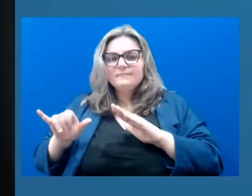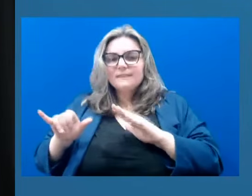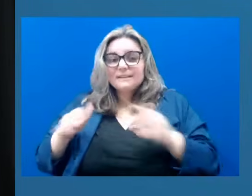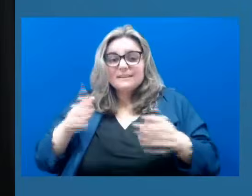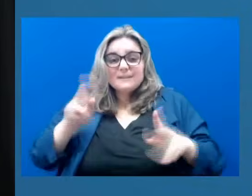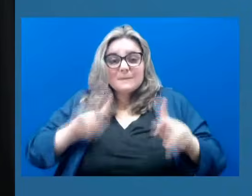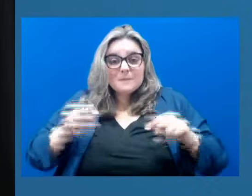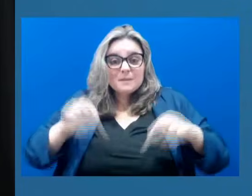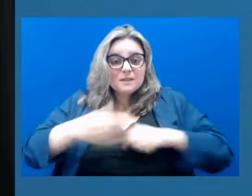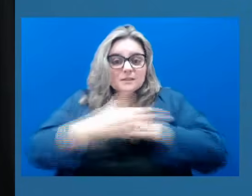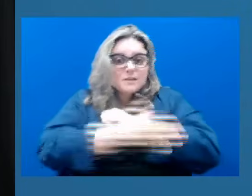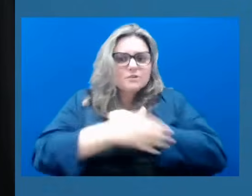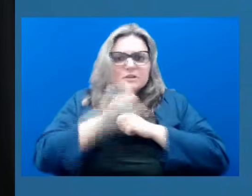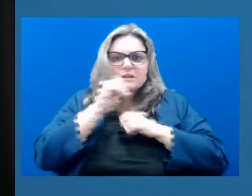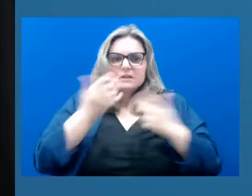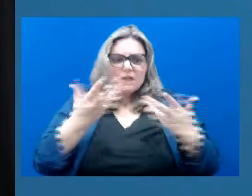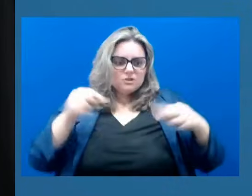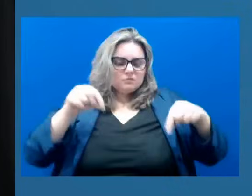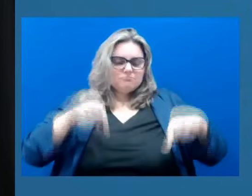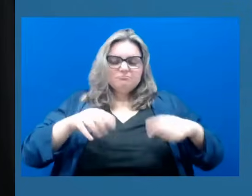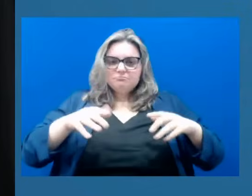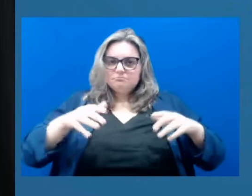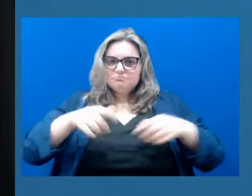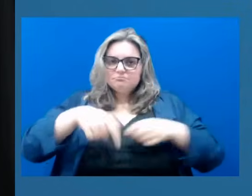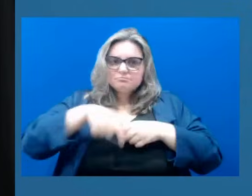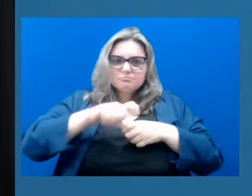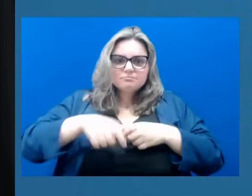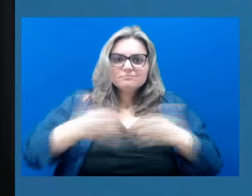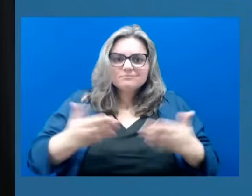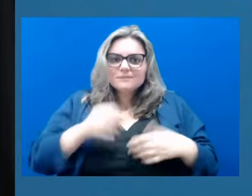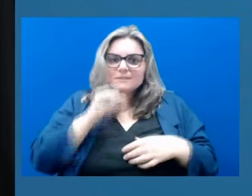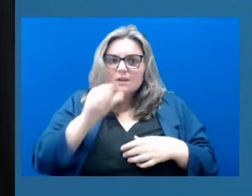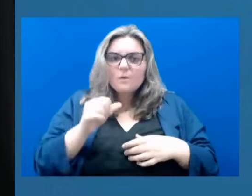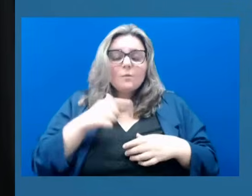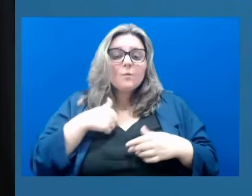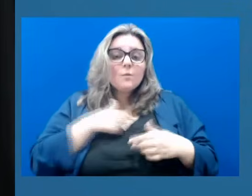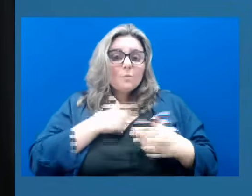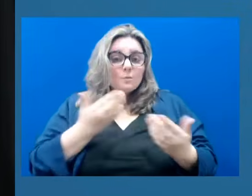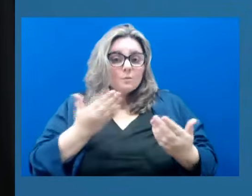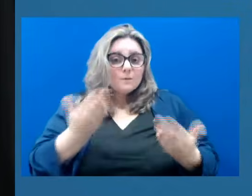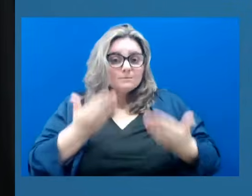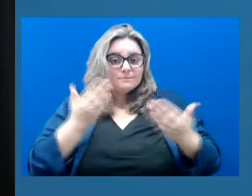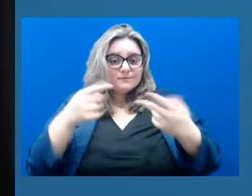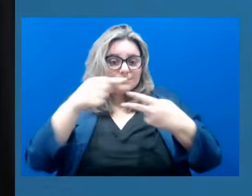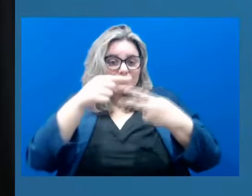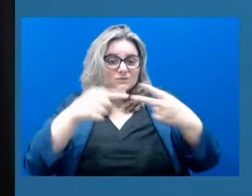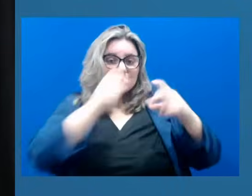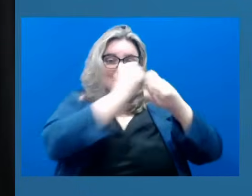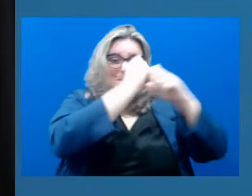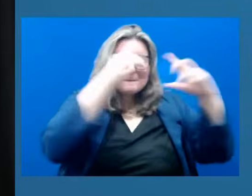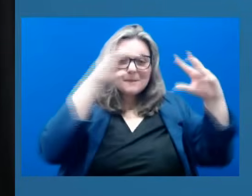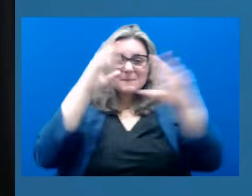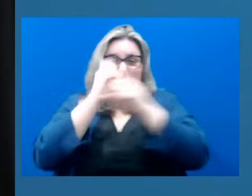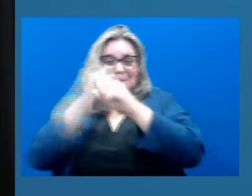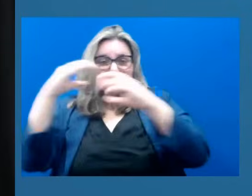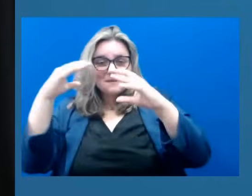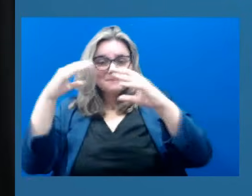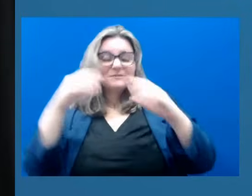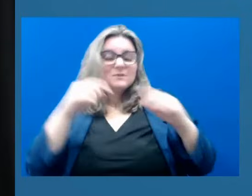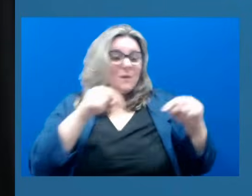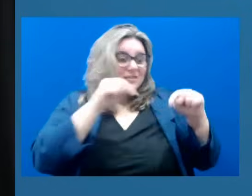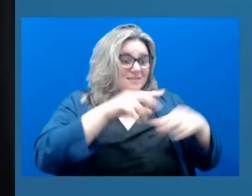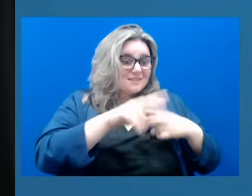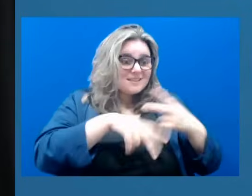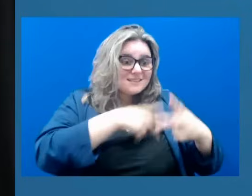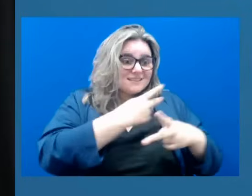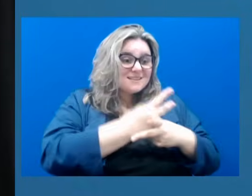city, this town, or this state, we offer people two visions. Do you want this kind of a city where you're breaking down barriers